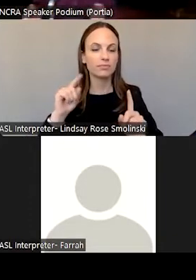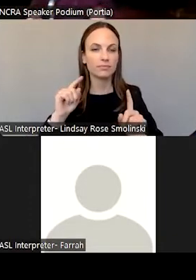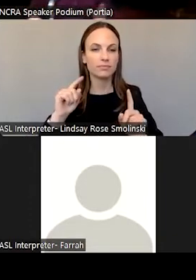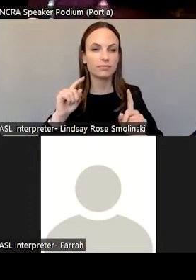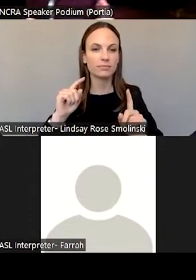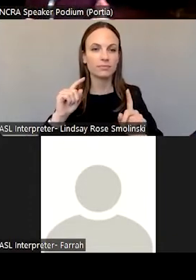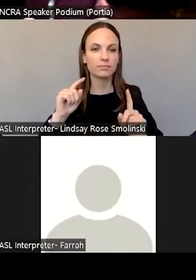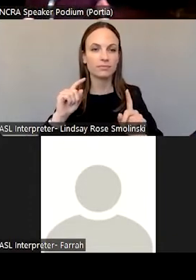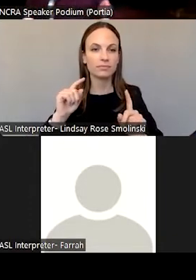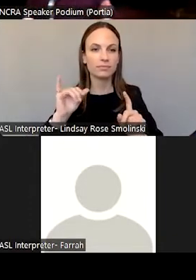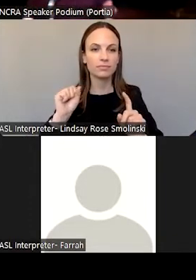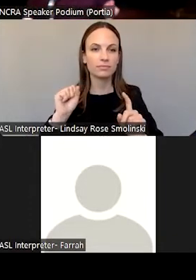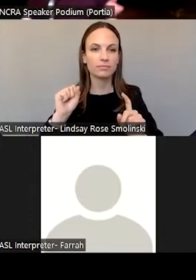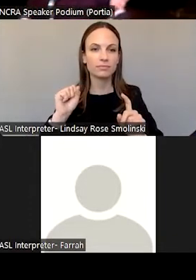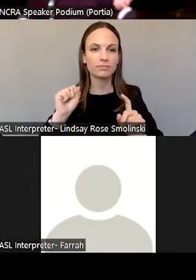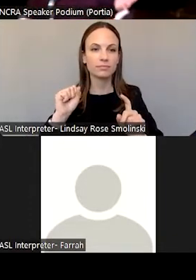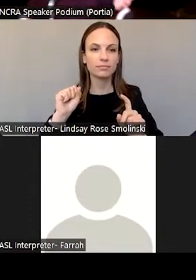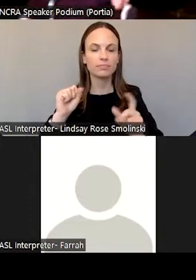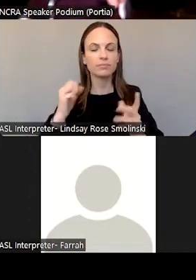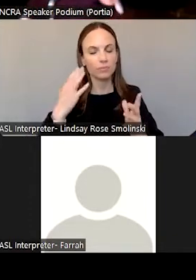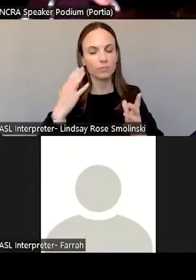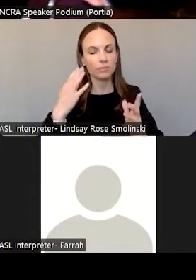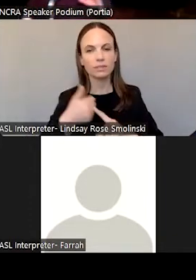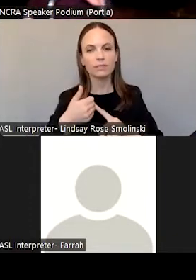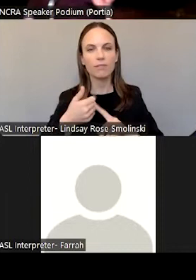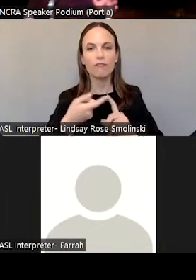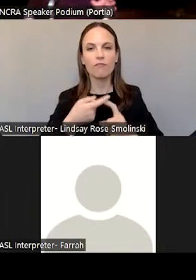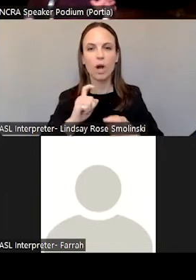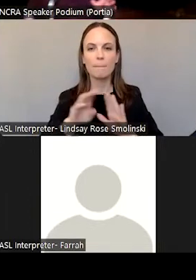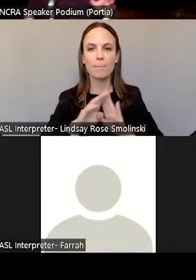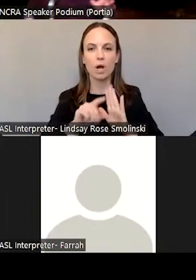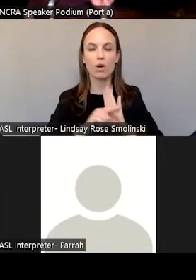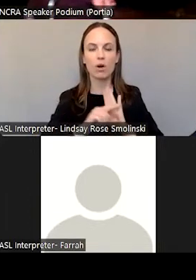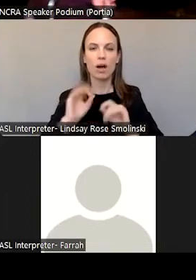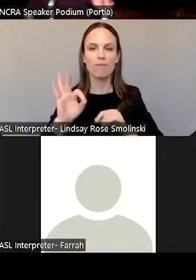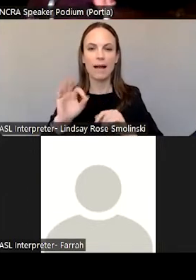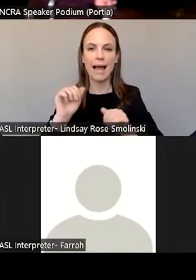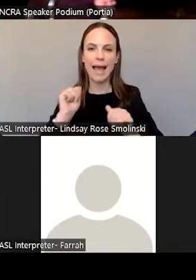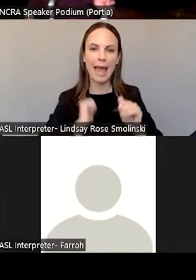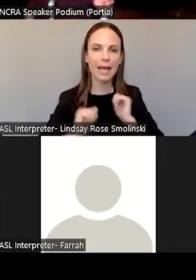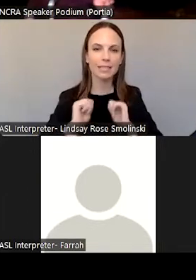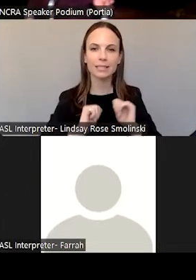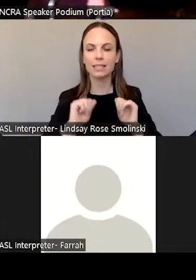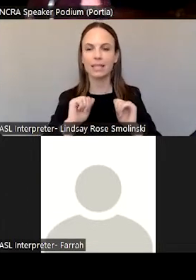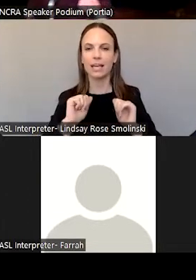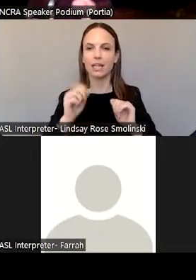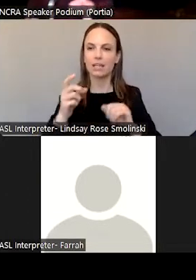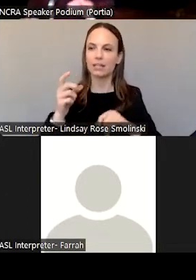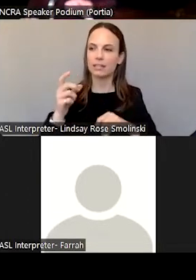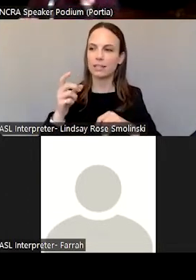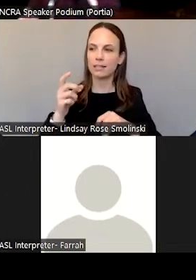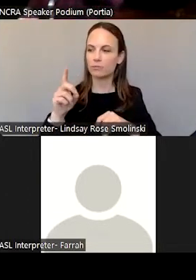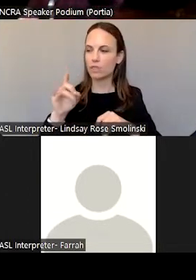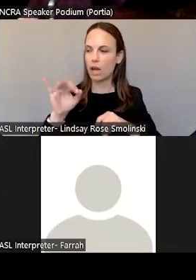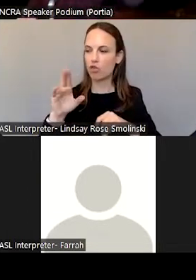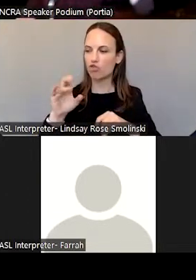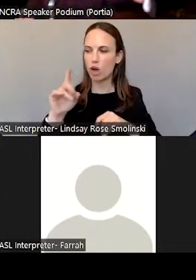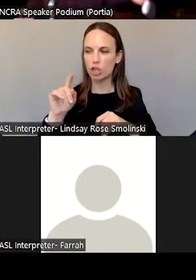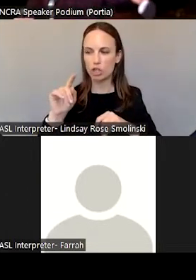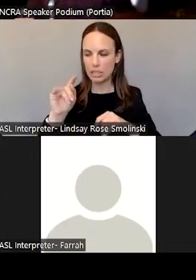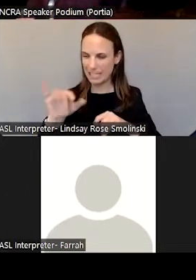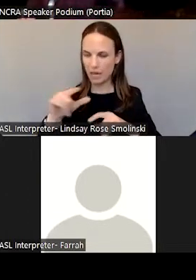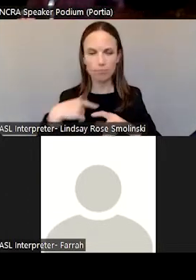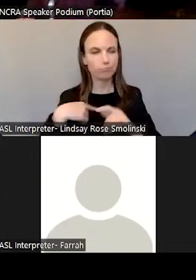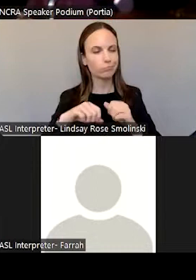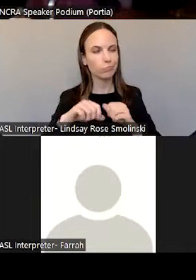Jessica is, as I say, she comes from a background of acting and directing, and she's had this long